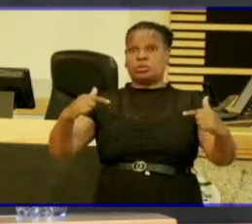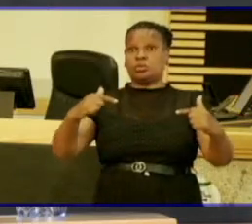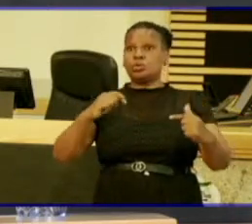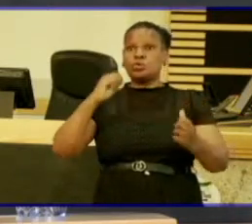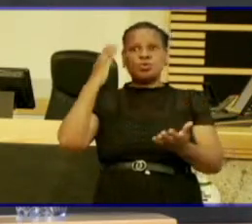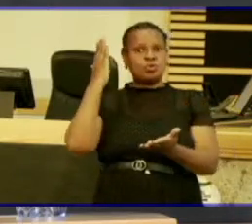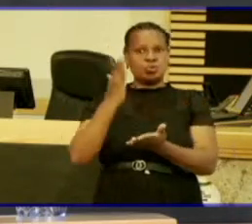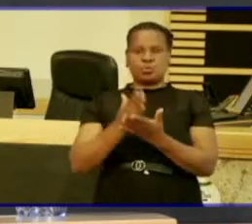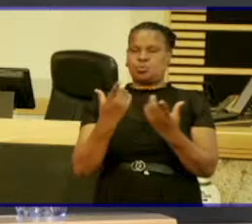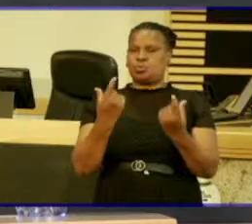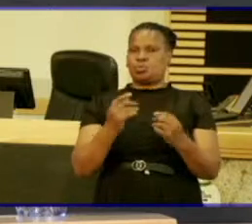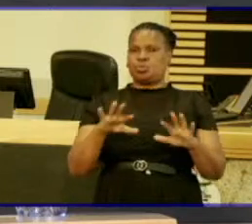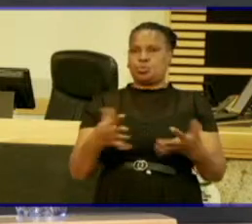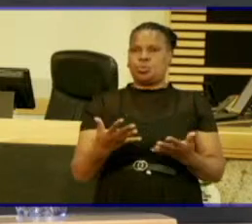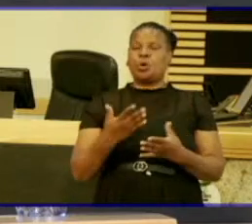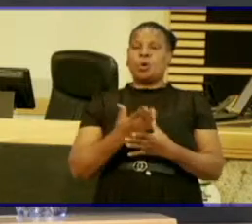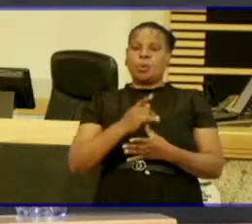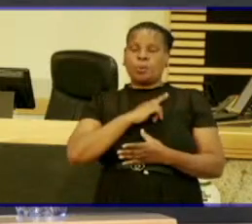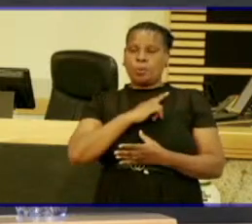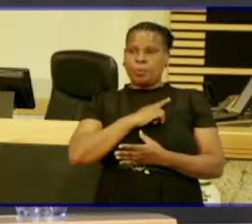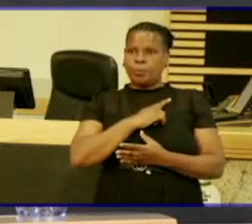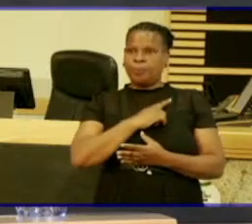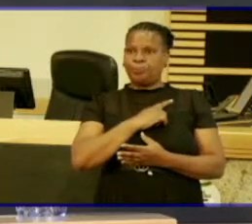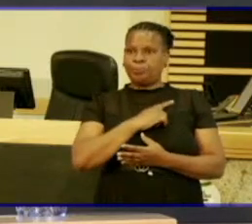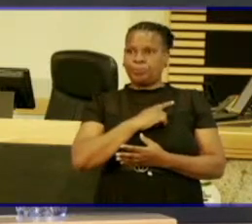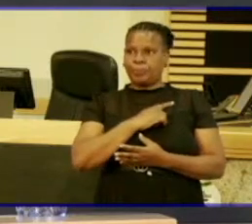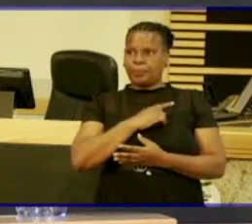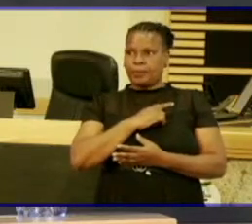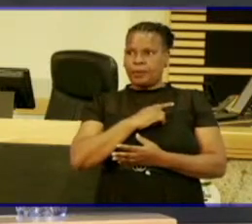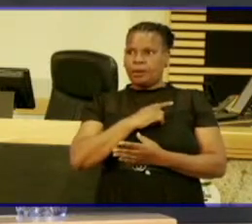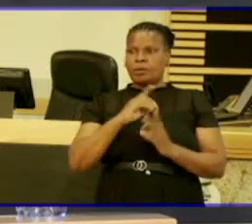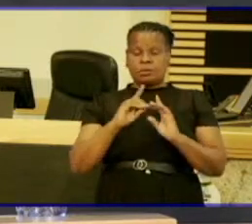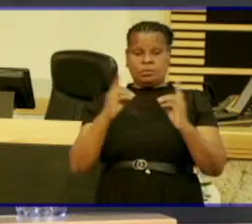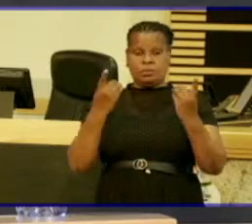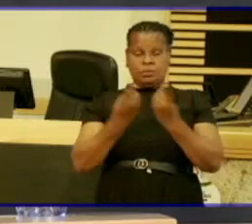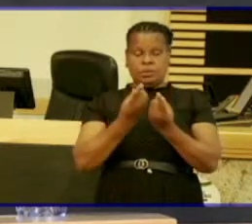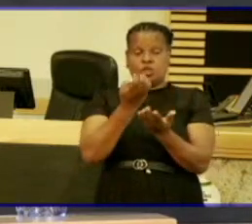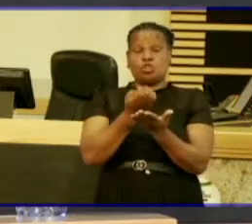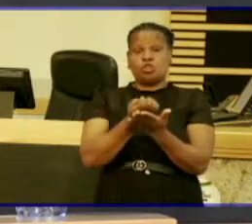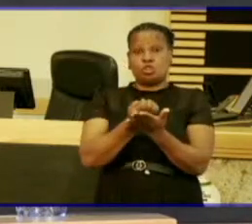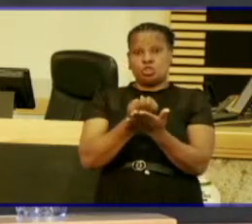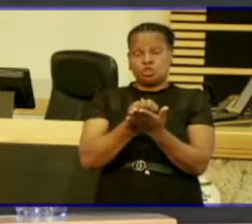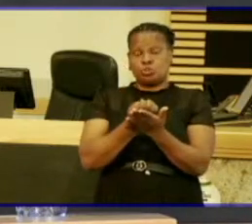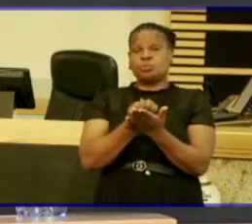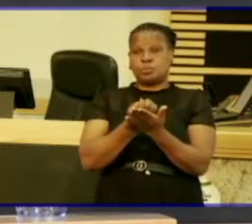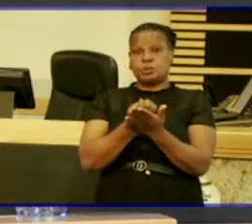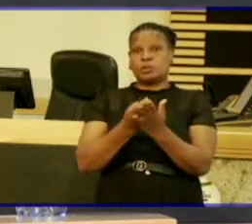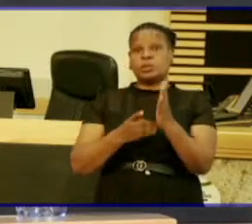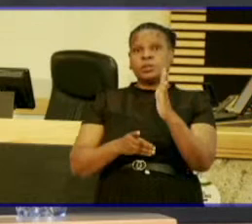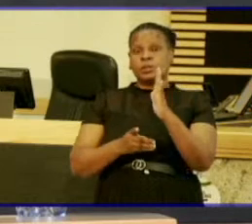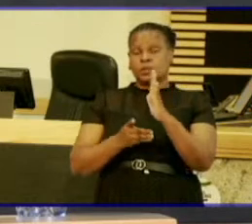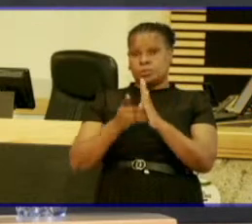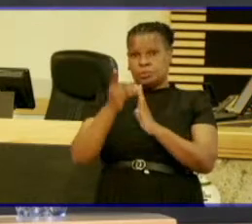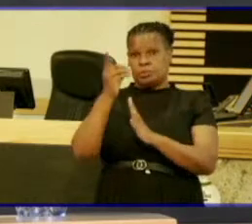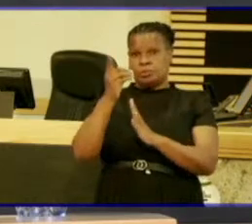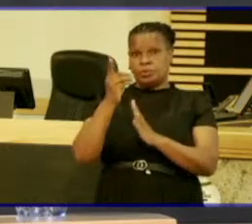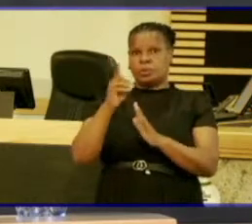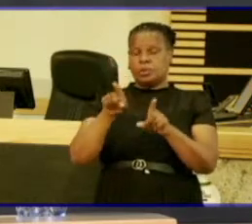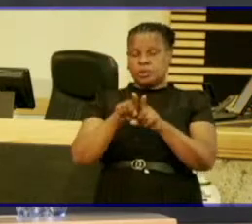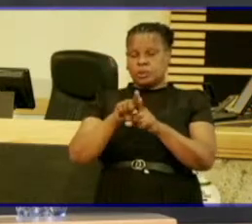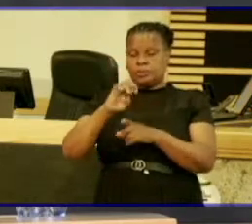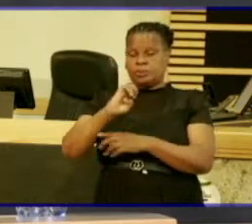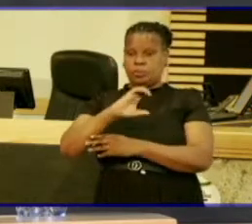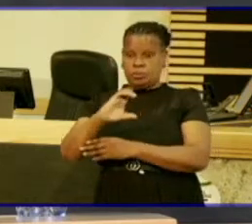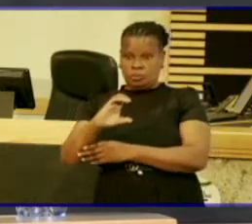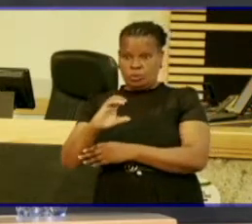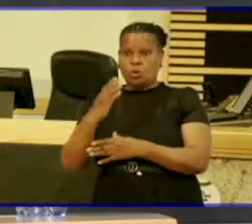as anticipated. Having considered this omission, the Department of Economic Development, Environmental Affairs and Tourism and the Eastern Cape Liquor Board